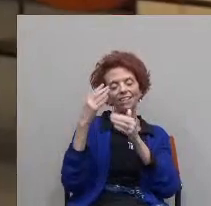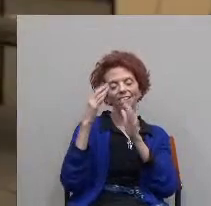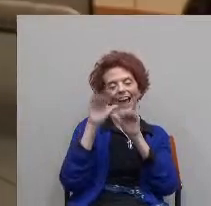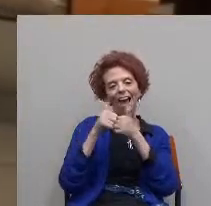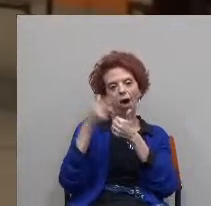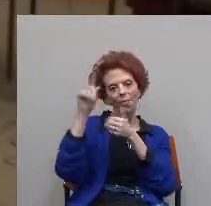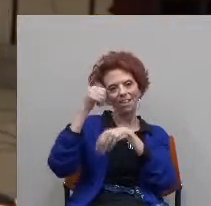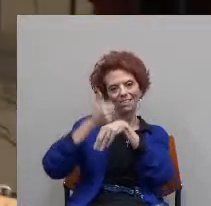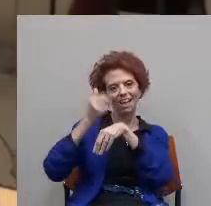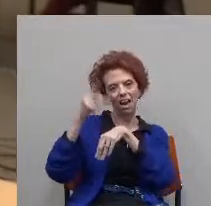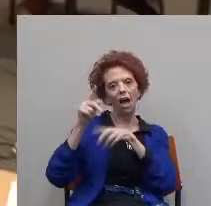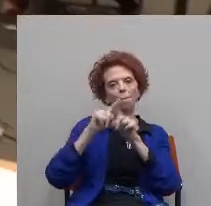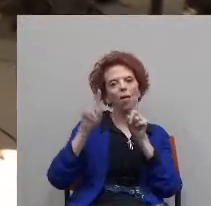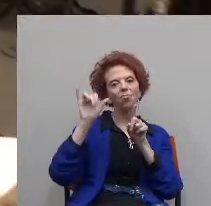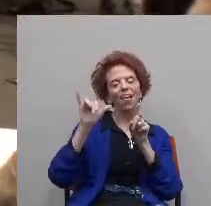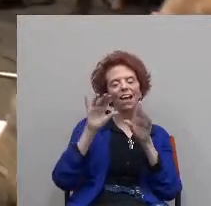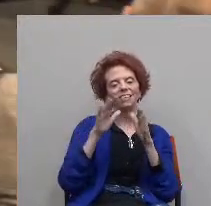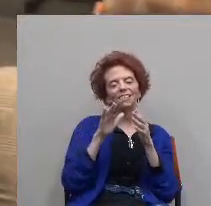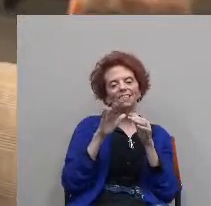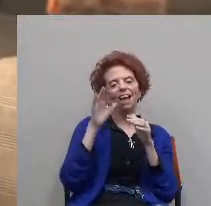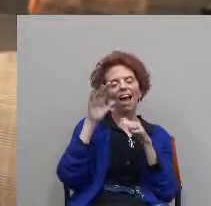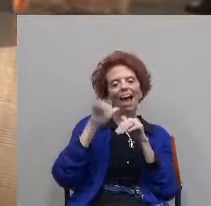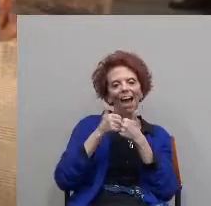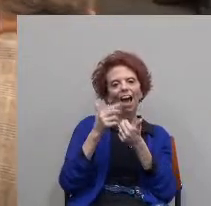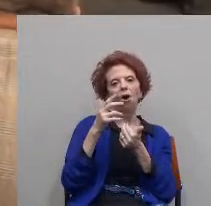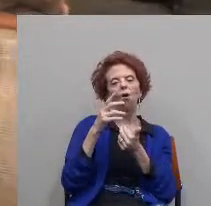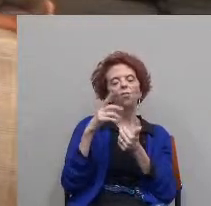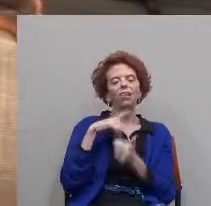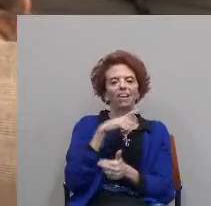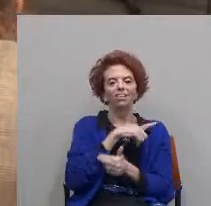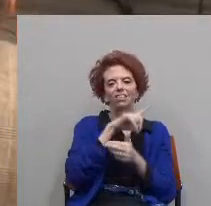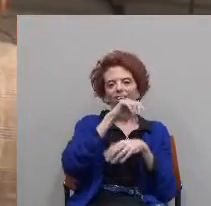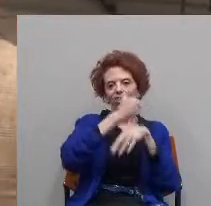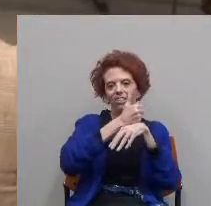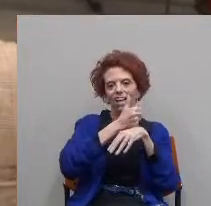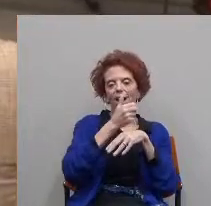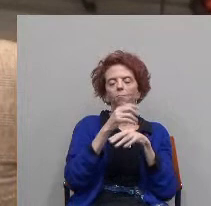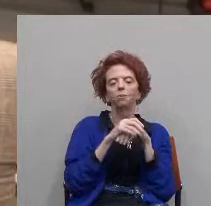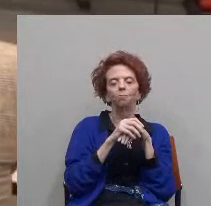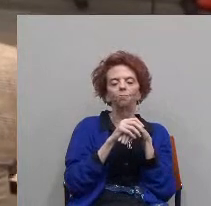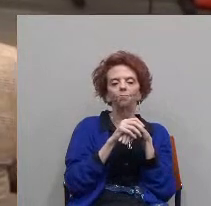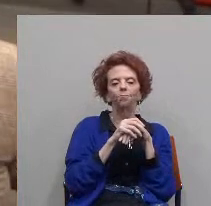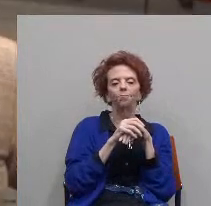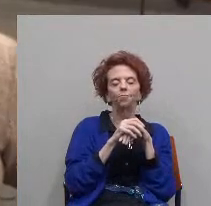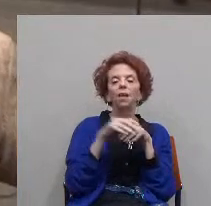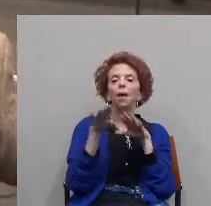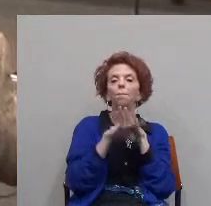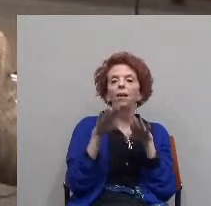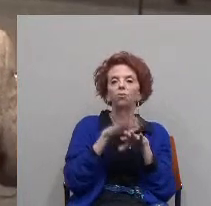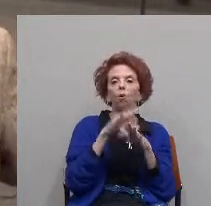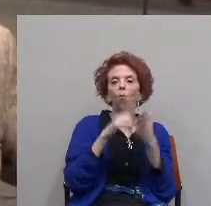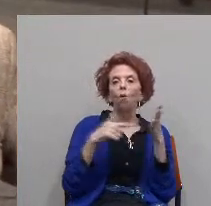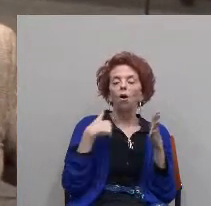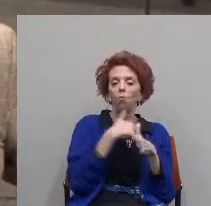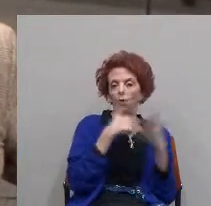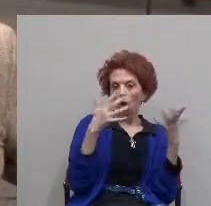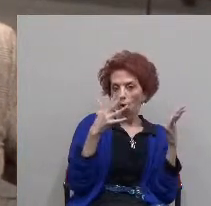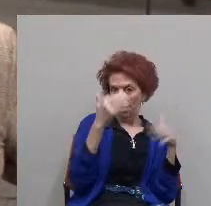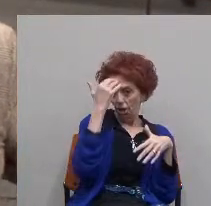do it, but that is just the top area the legislature assigns to it. The areas I did were based off of what we know